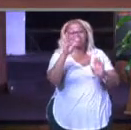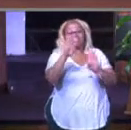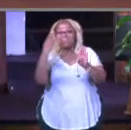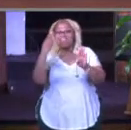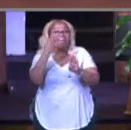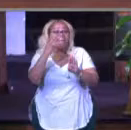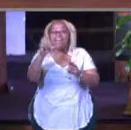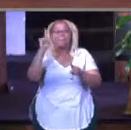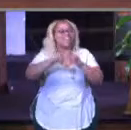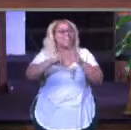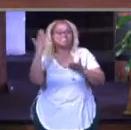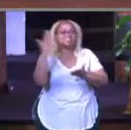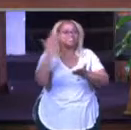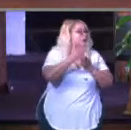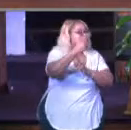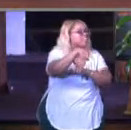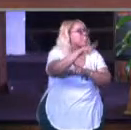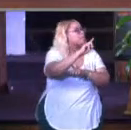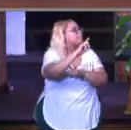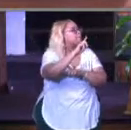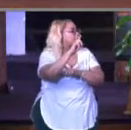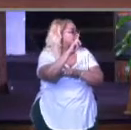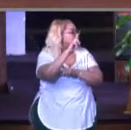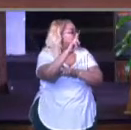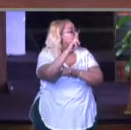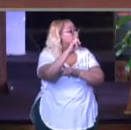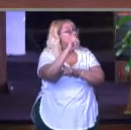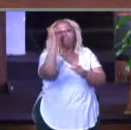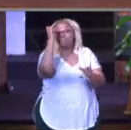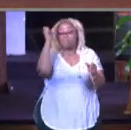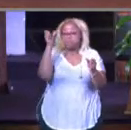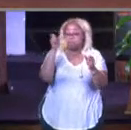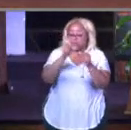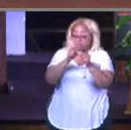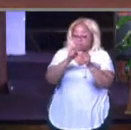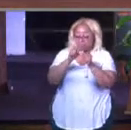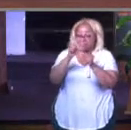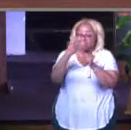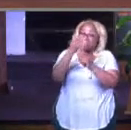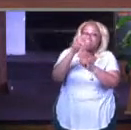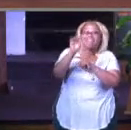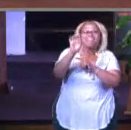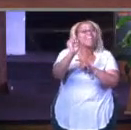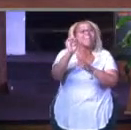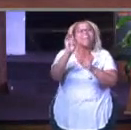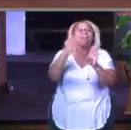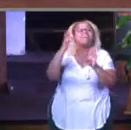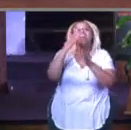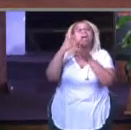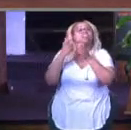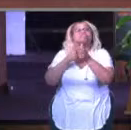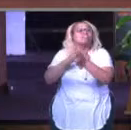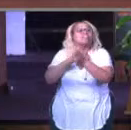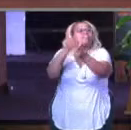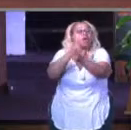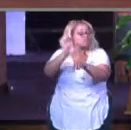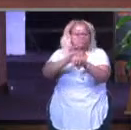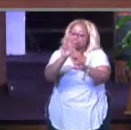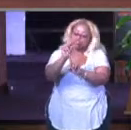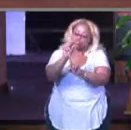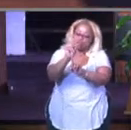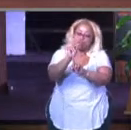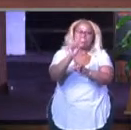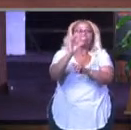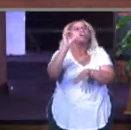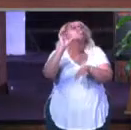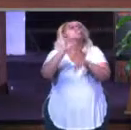hell cannot stop them. Now remember, the gates of hell are not running after the church. No, no, no.